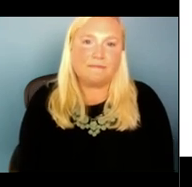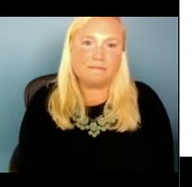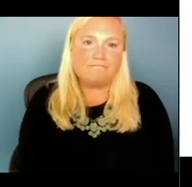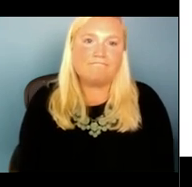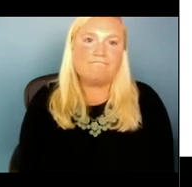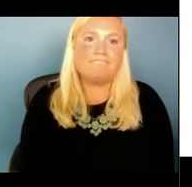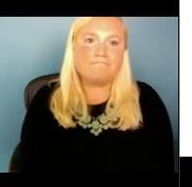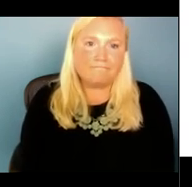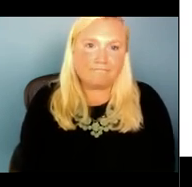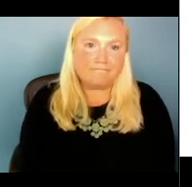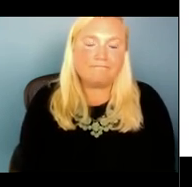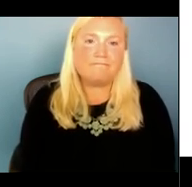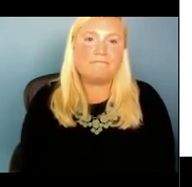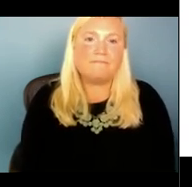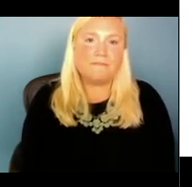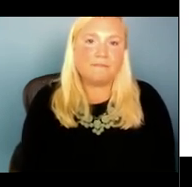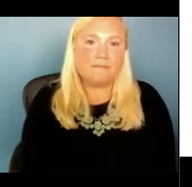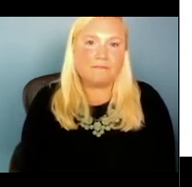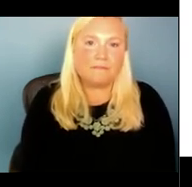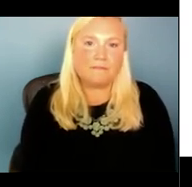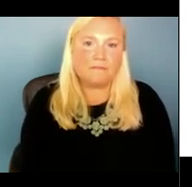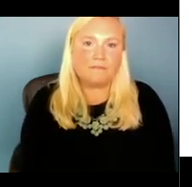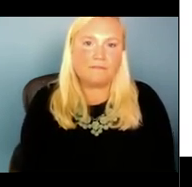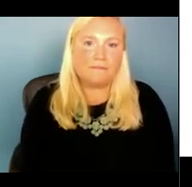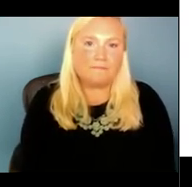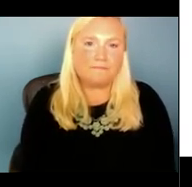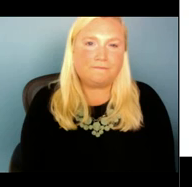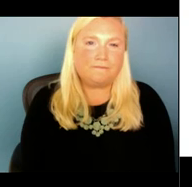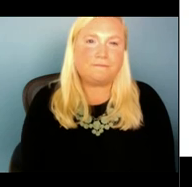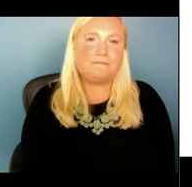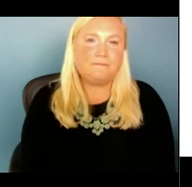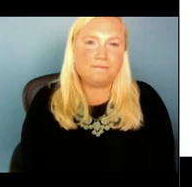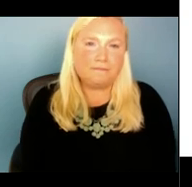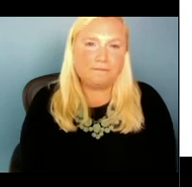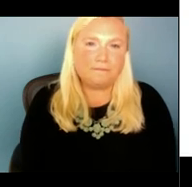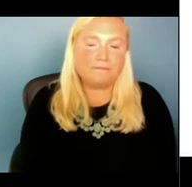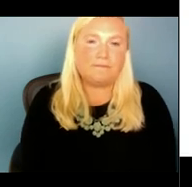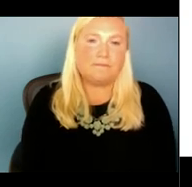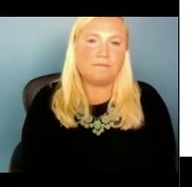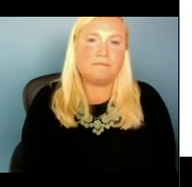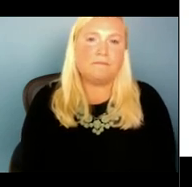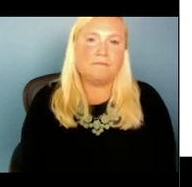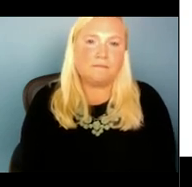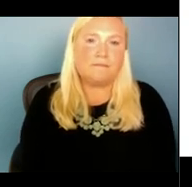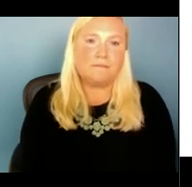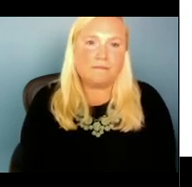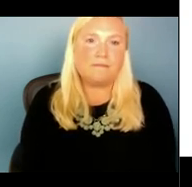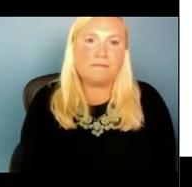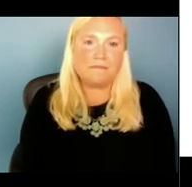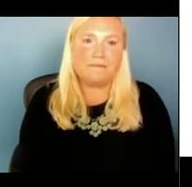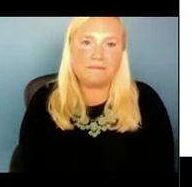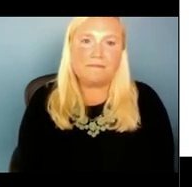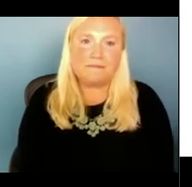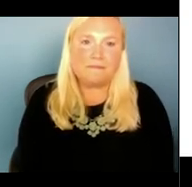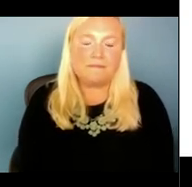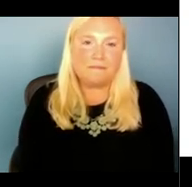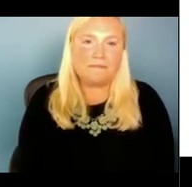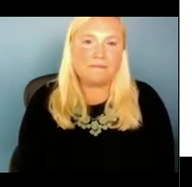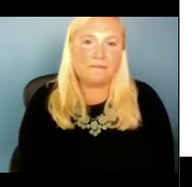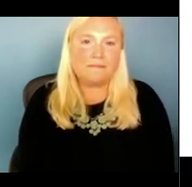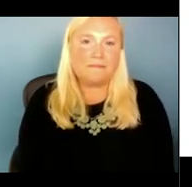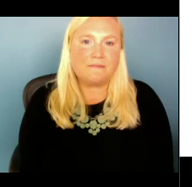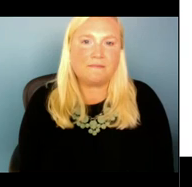stuck in what I'm saying. When I know exactly what I want to say, but in that moment, I'm not able to say it the way I want. And one of